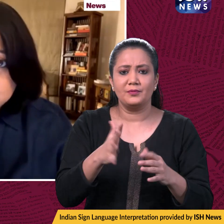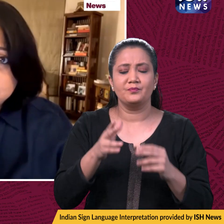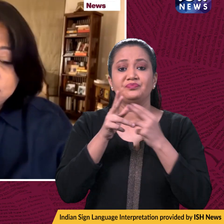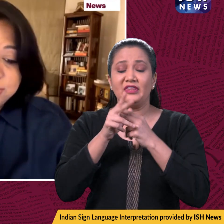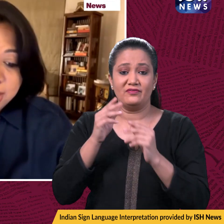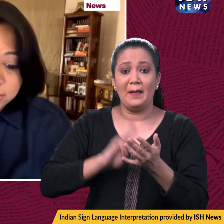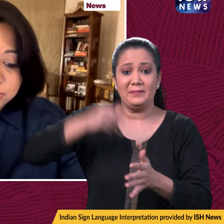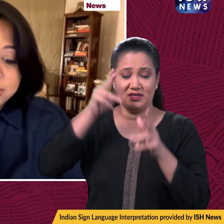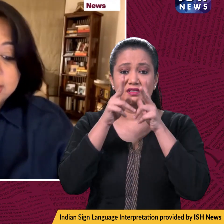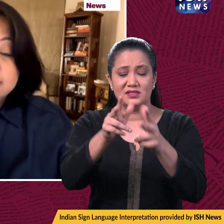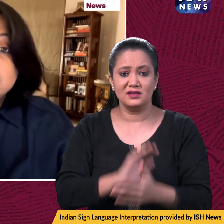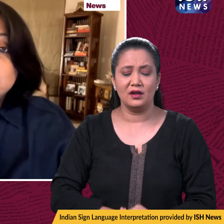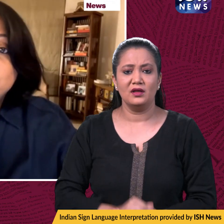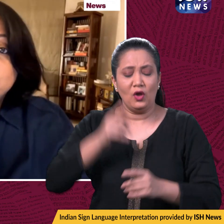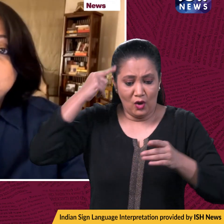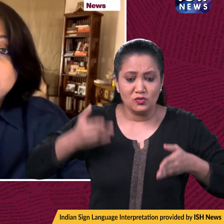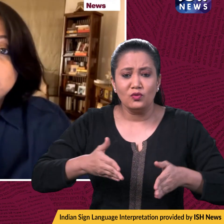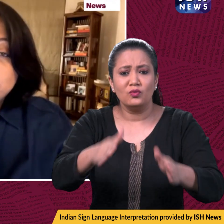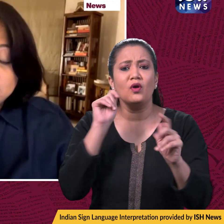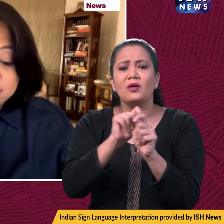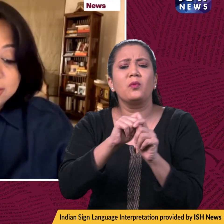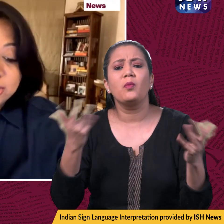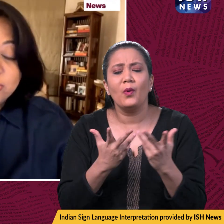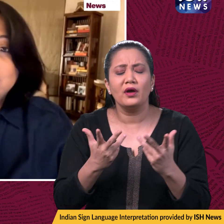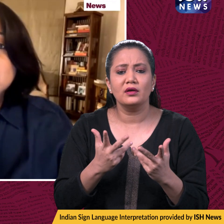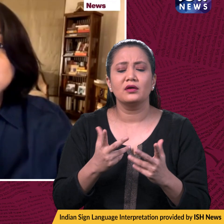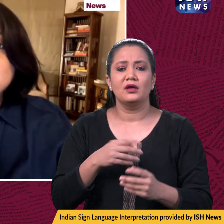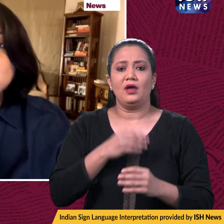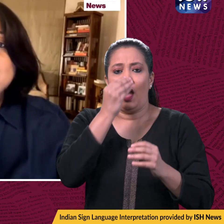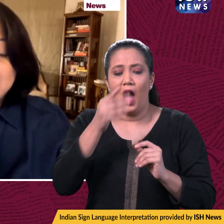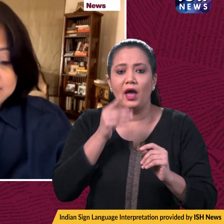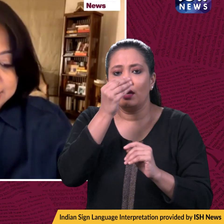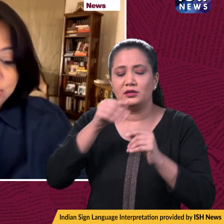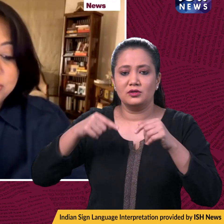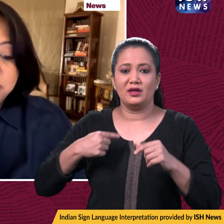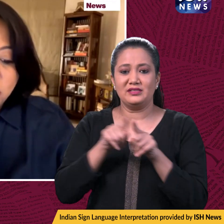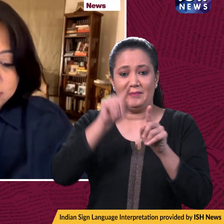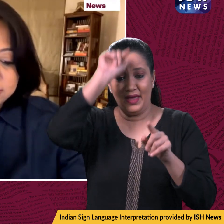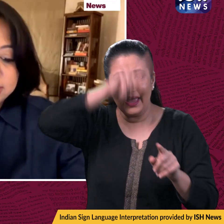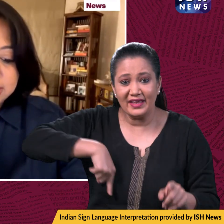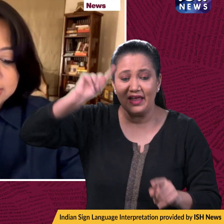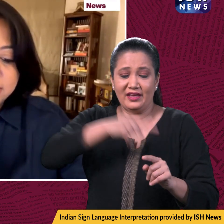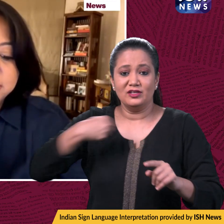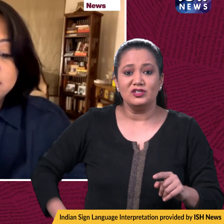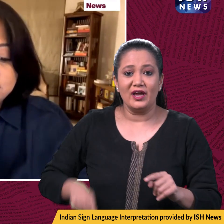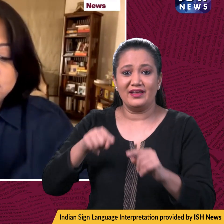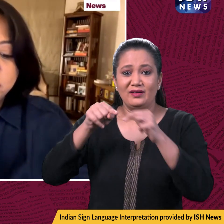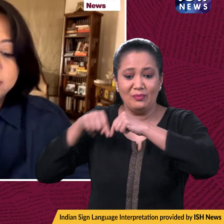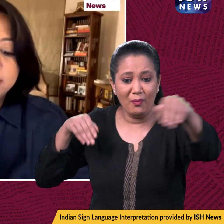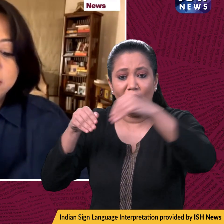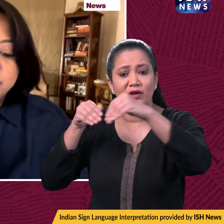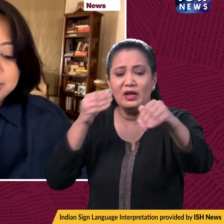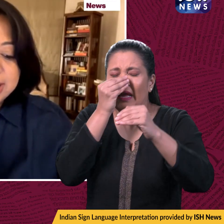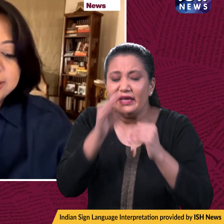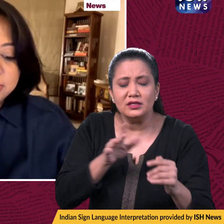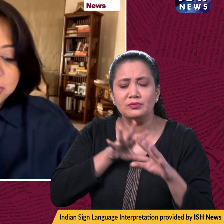The Defense Ministry argued that this road is being constructed so that they have access to the borders and the Indian Army can reach the